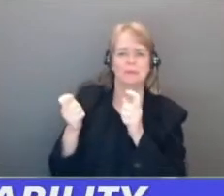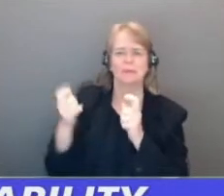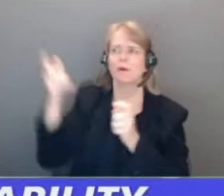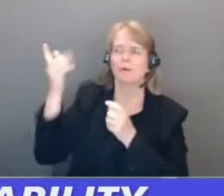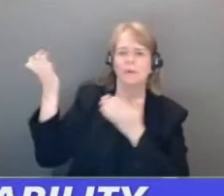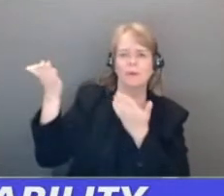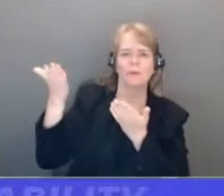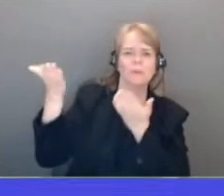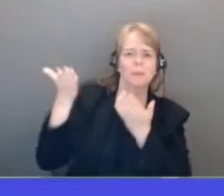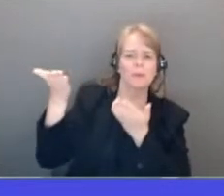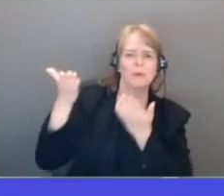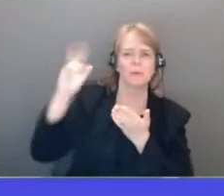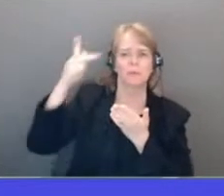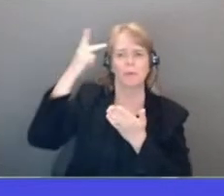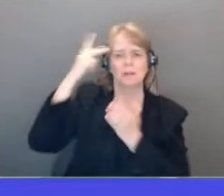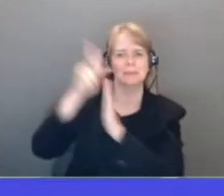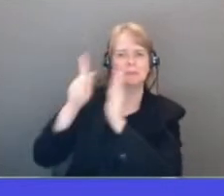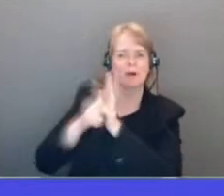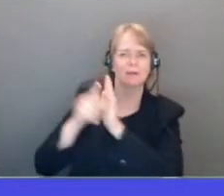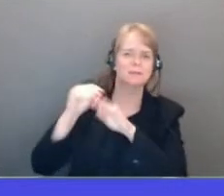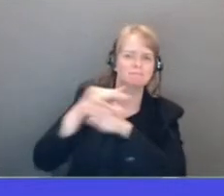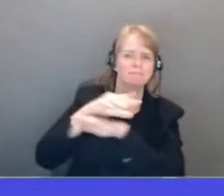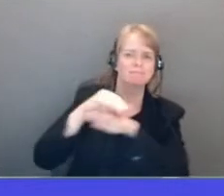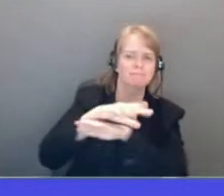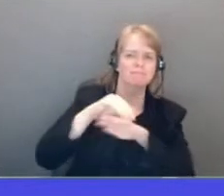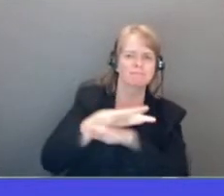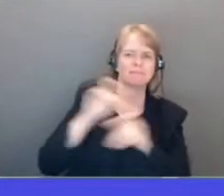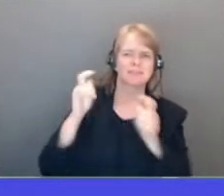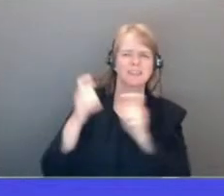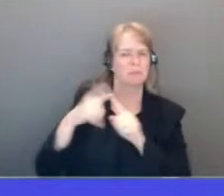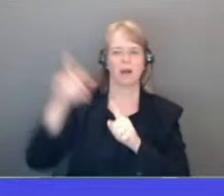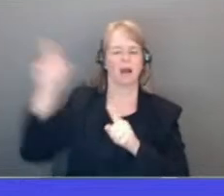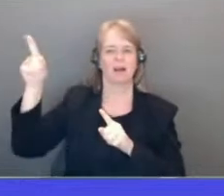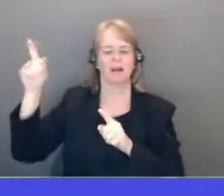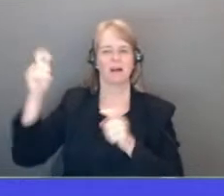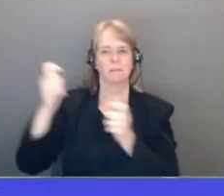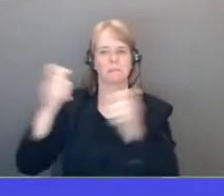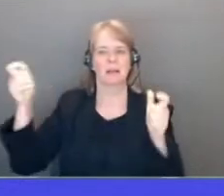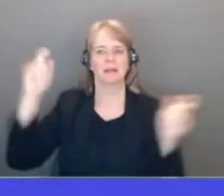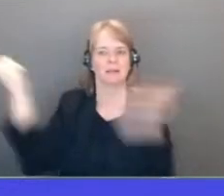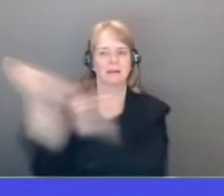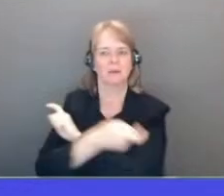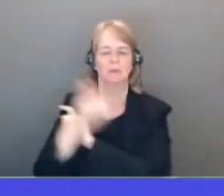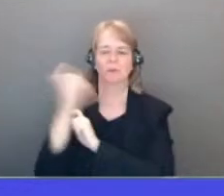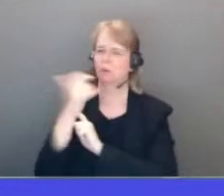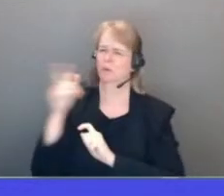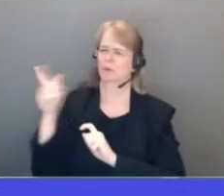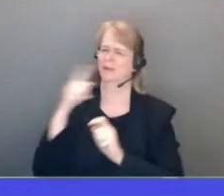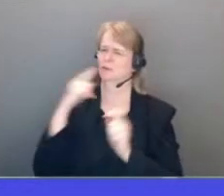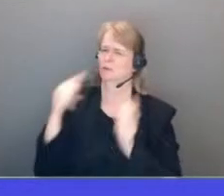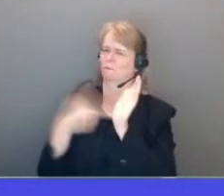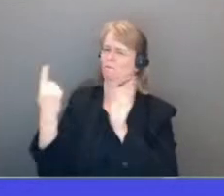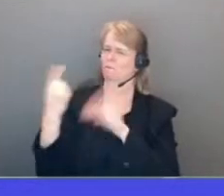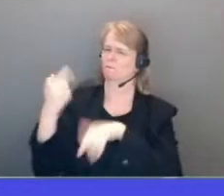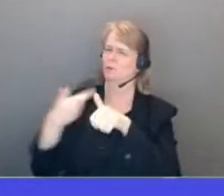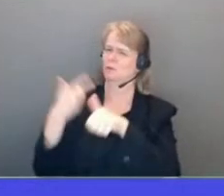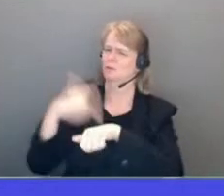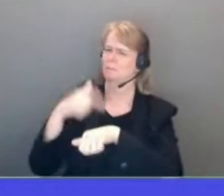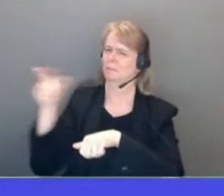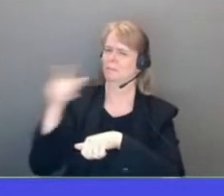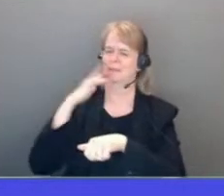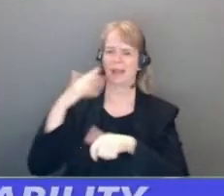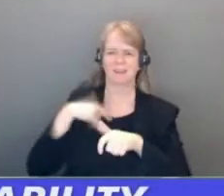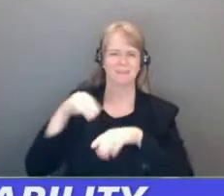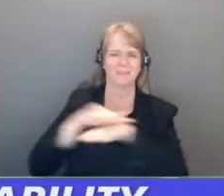line with provincial policy statements, but not these kind of massive changes that adds a significant amount of land, in